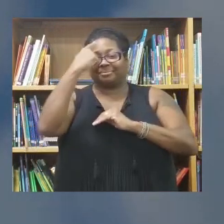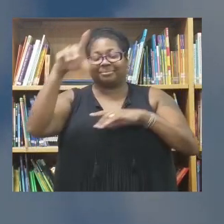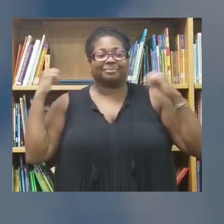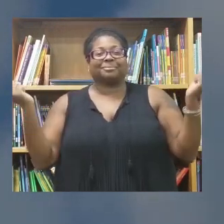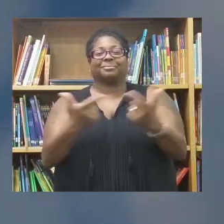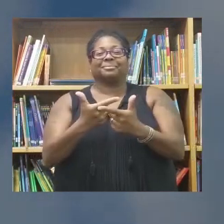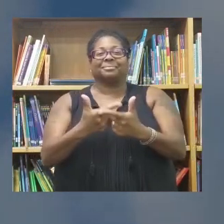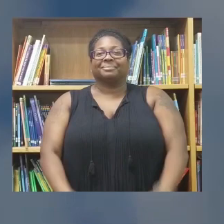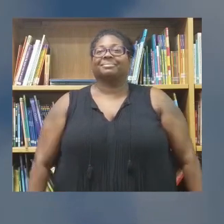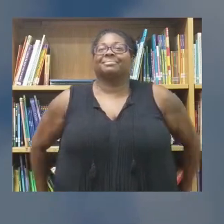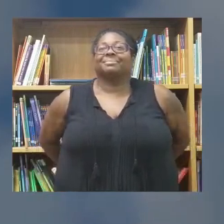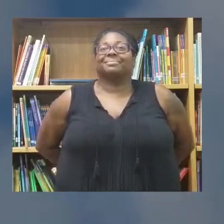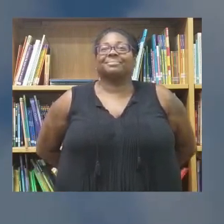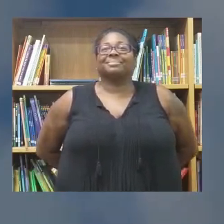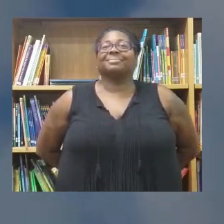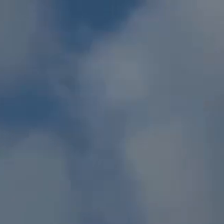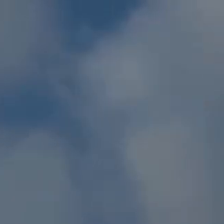liberty and justice for all.